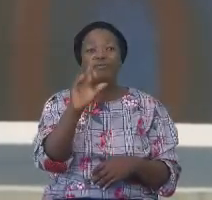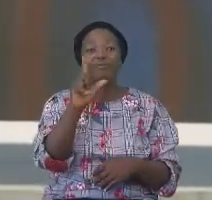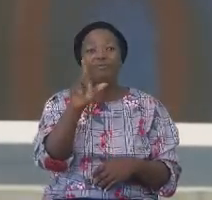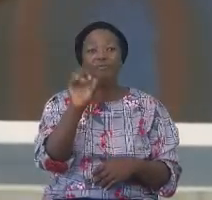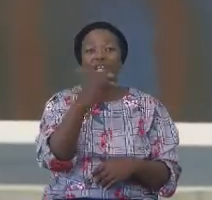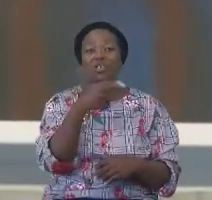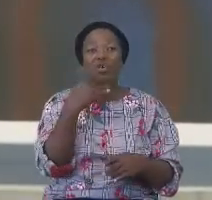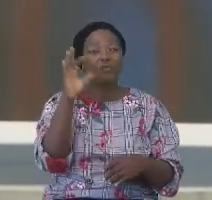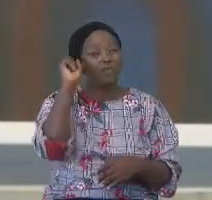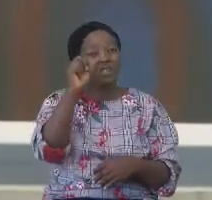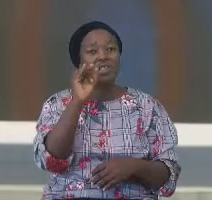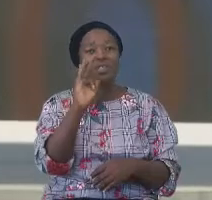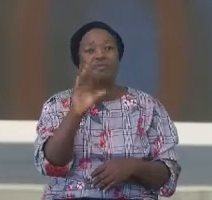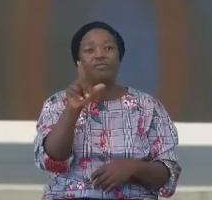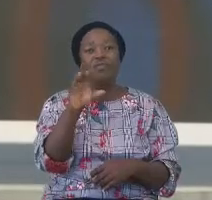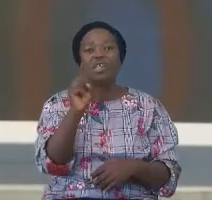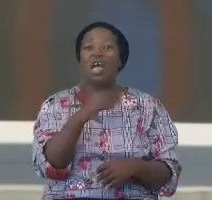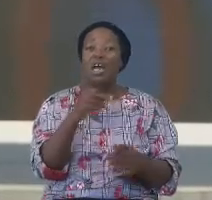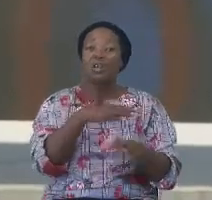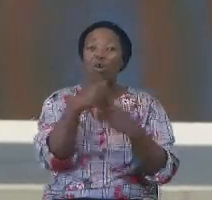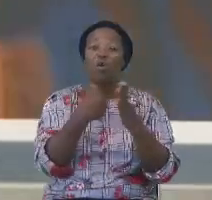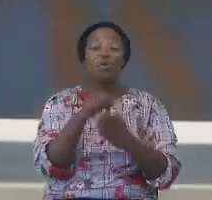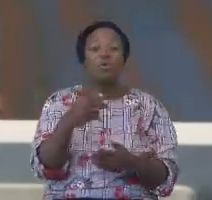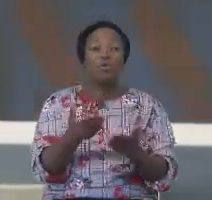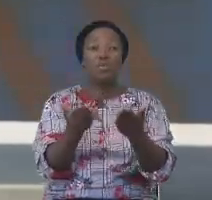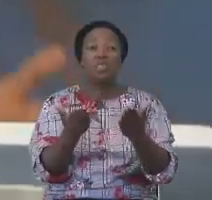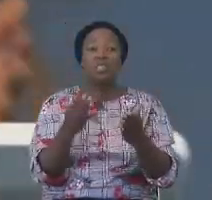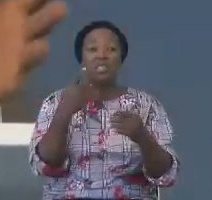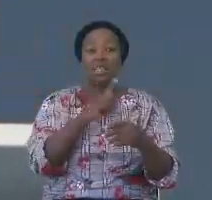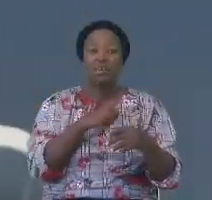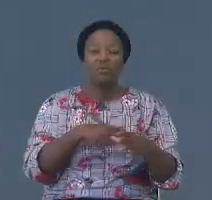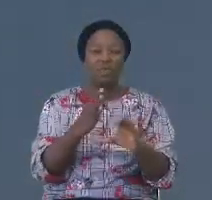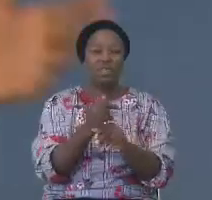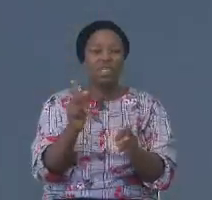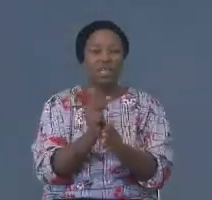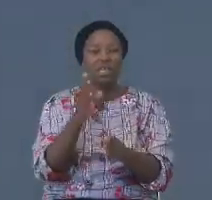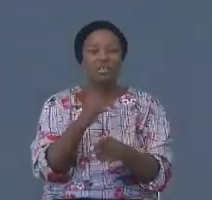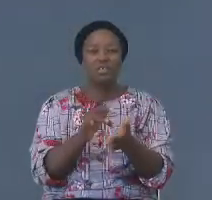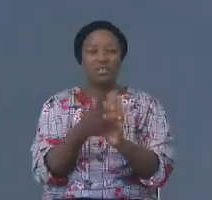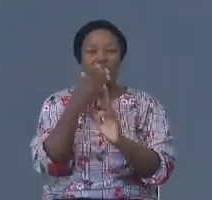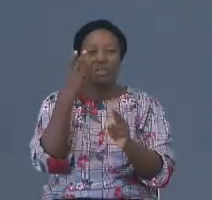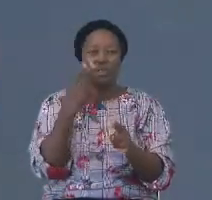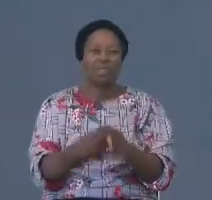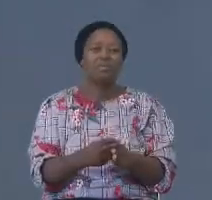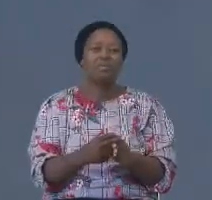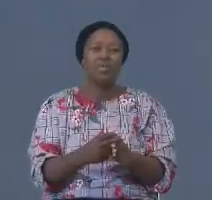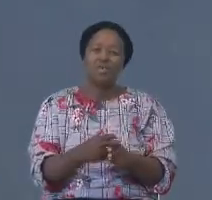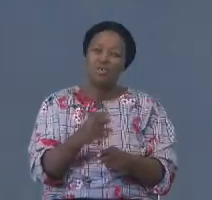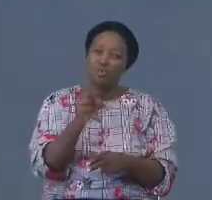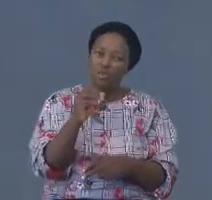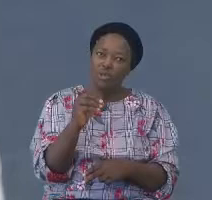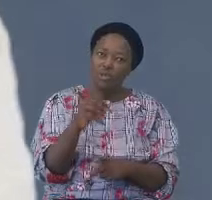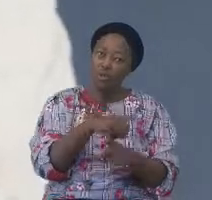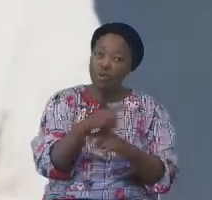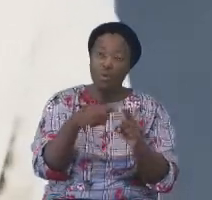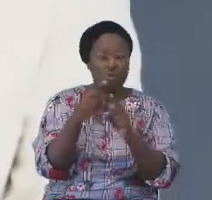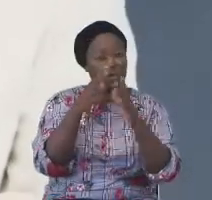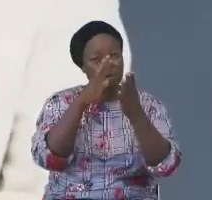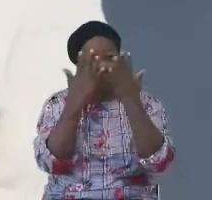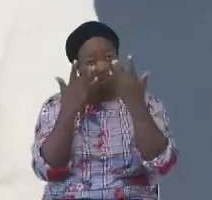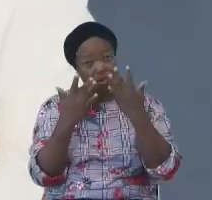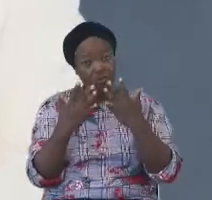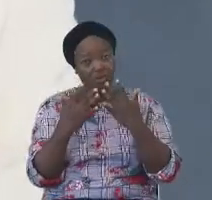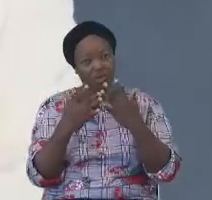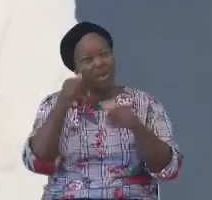bone and flesh of his flesh and all your needs the lord will take care in jesus